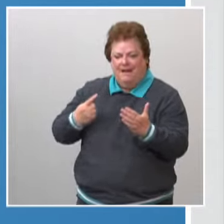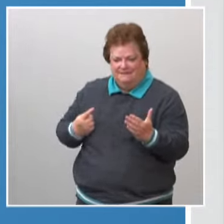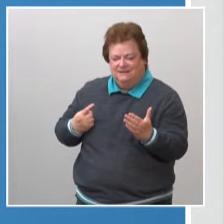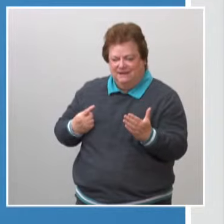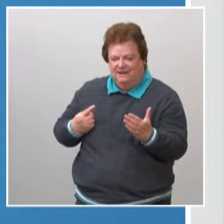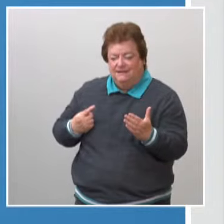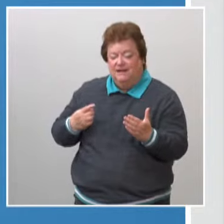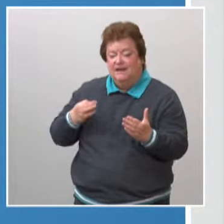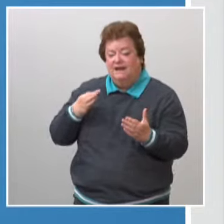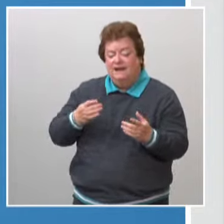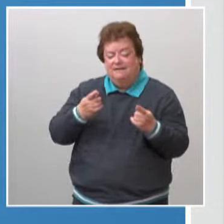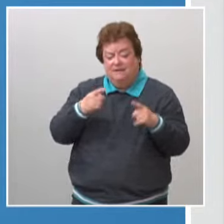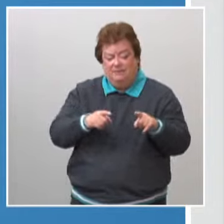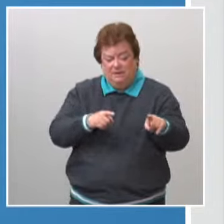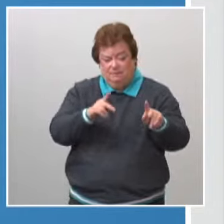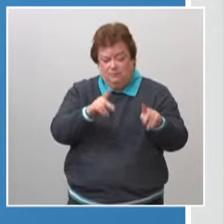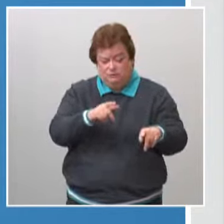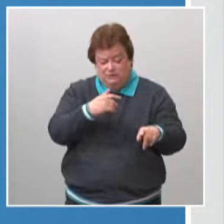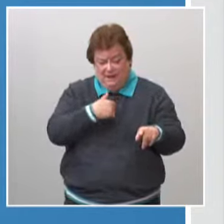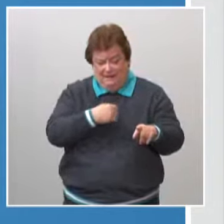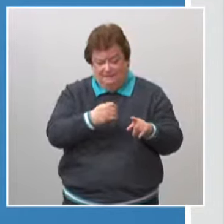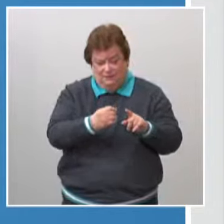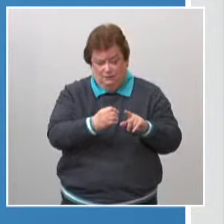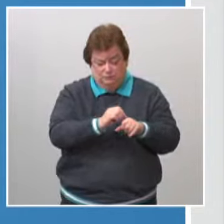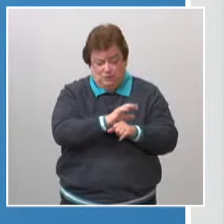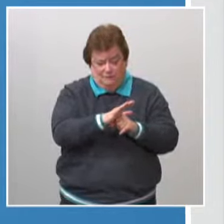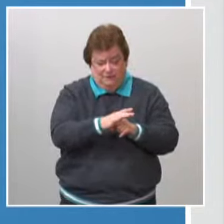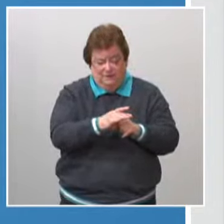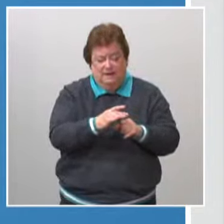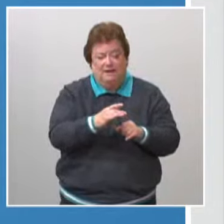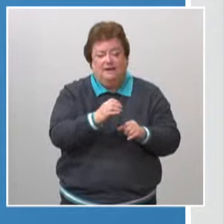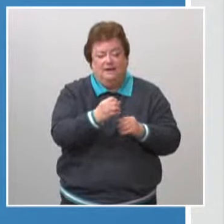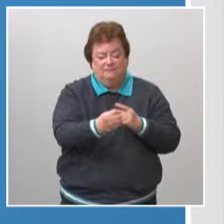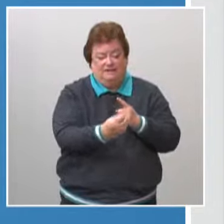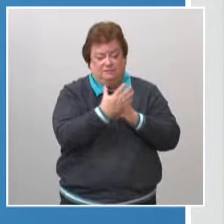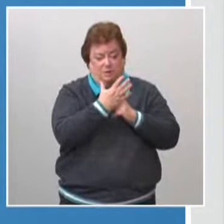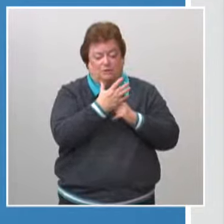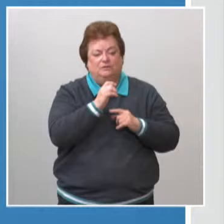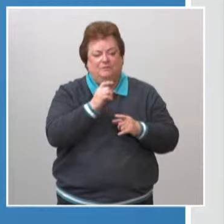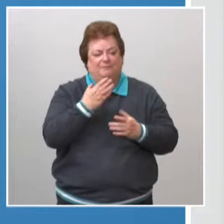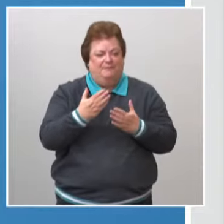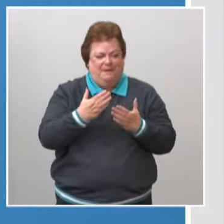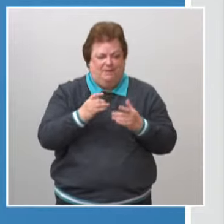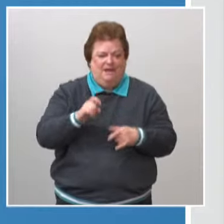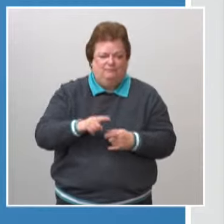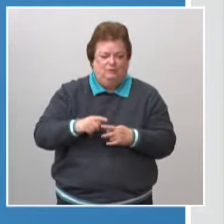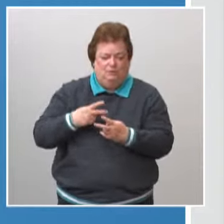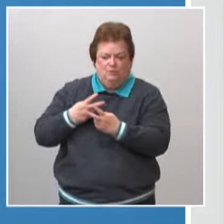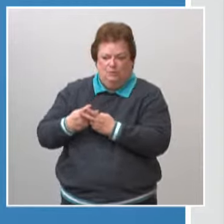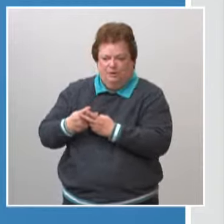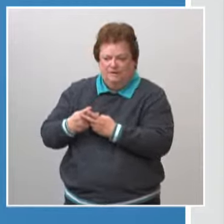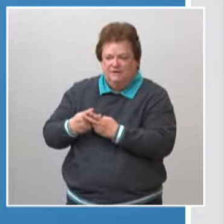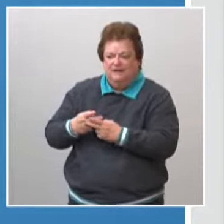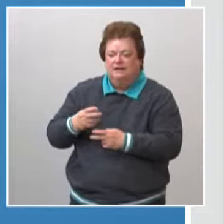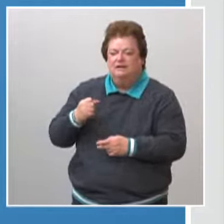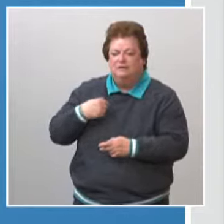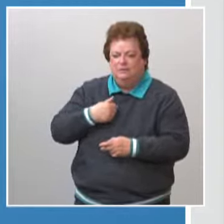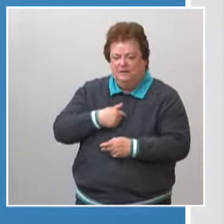exposed to someone who has COVID-19, you may need to quarantine. There are new isolation and quarantine